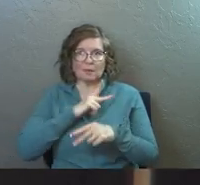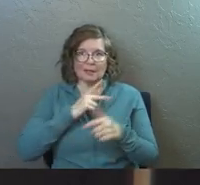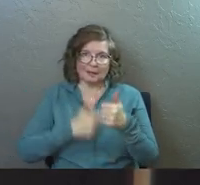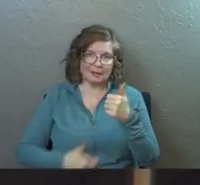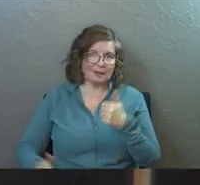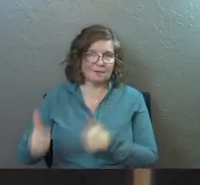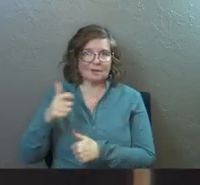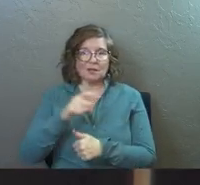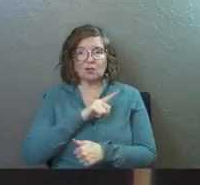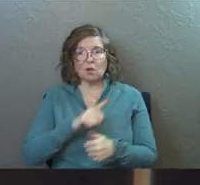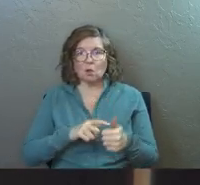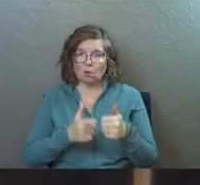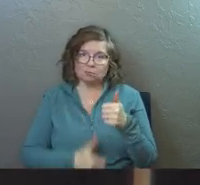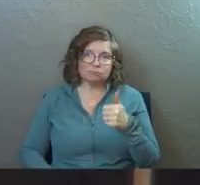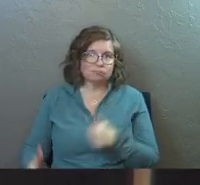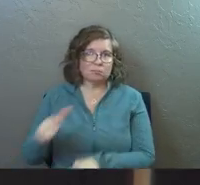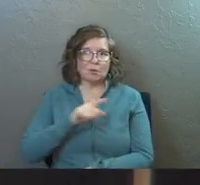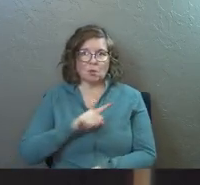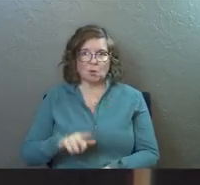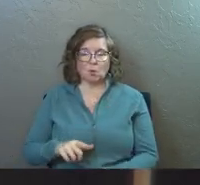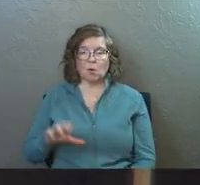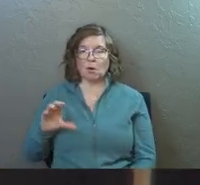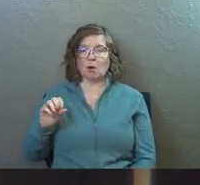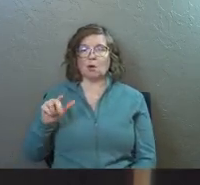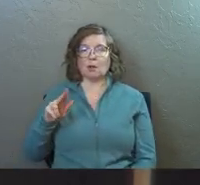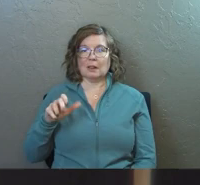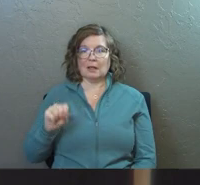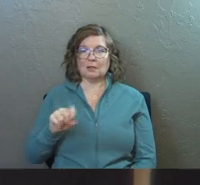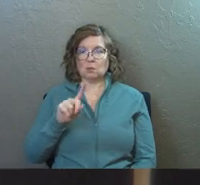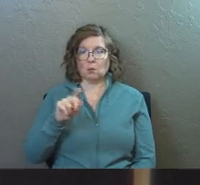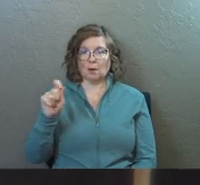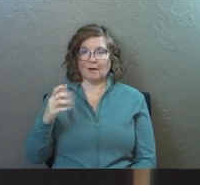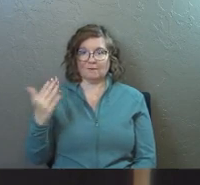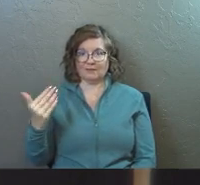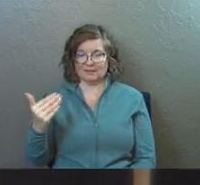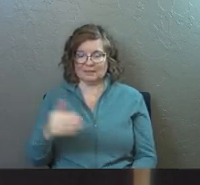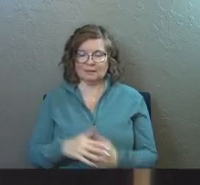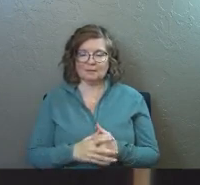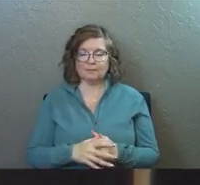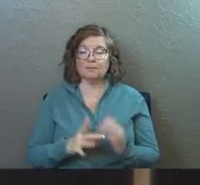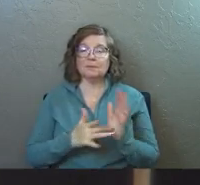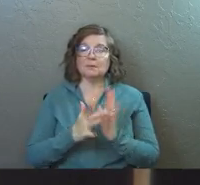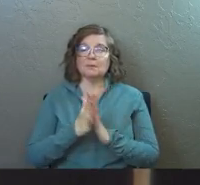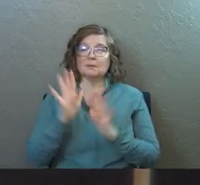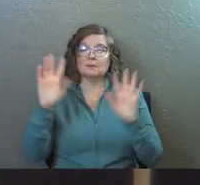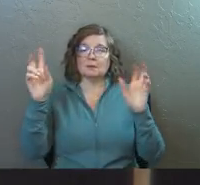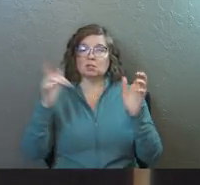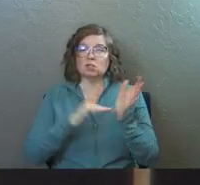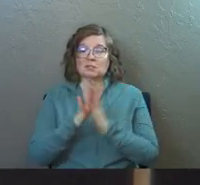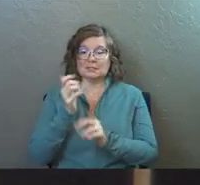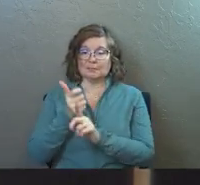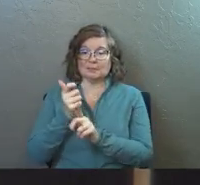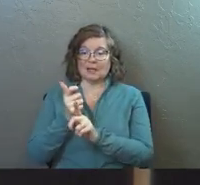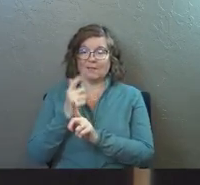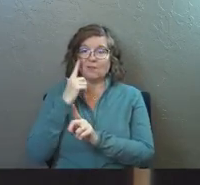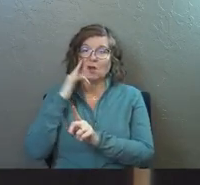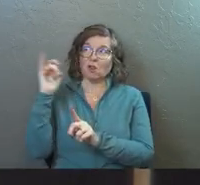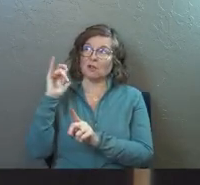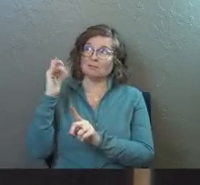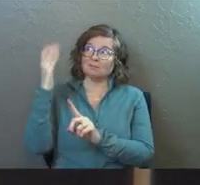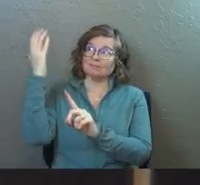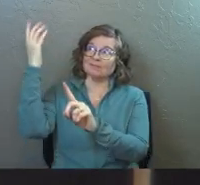Lords. Colossians 1:15, last tiny verse I'll give to you. It's not on the slide. Jesus is the image of the invisible